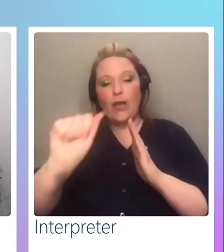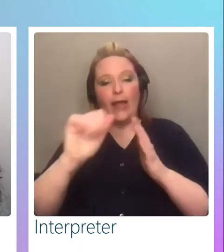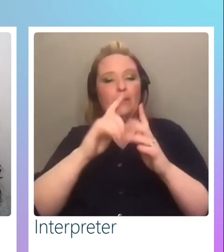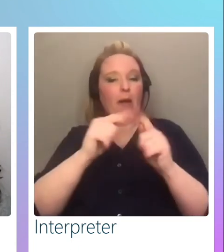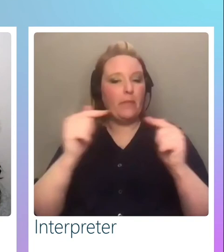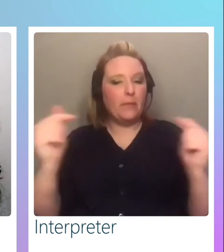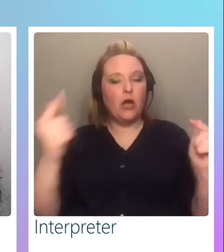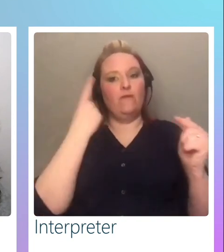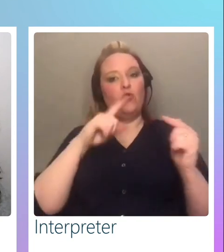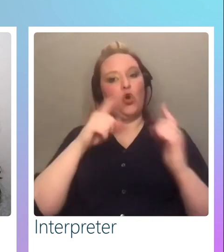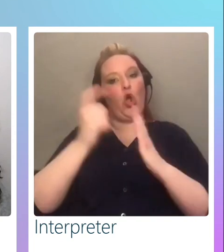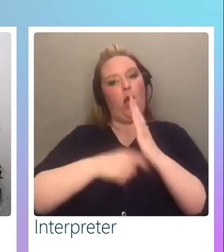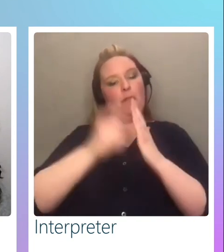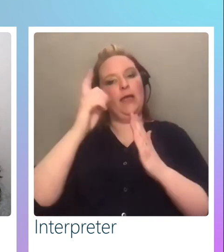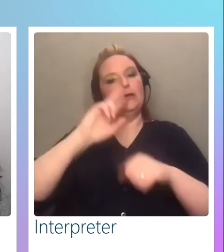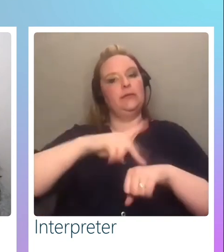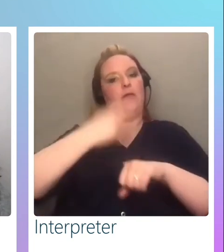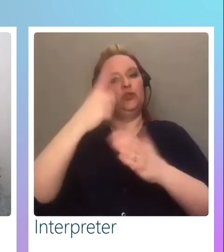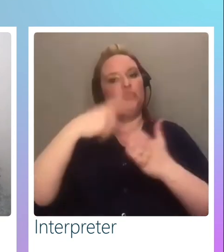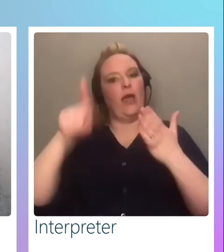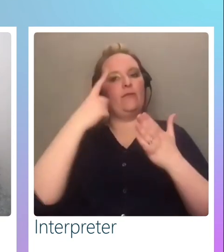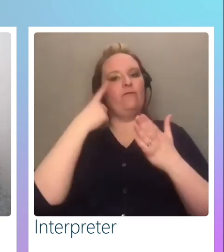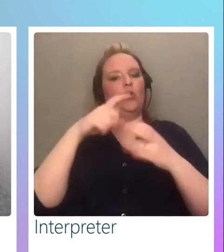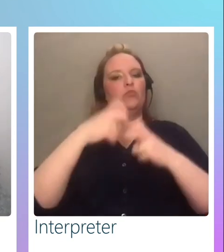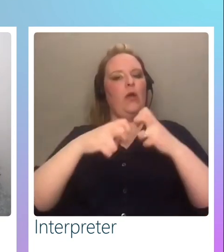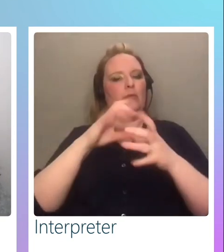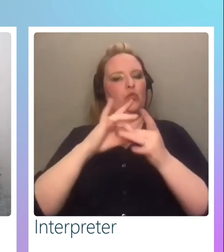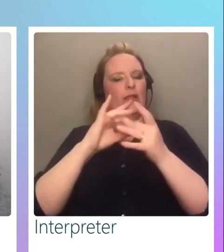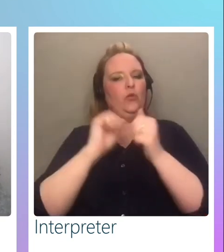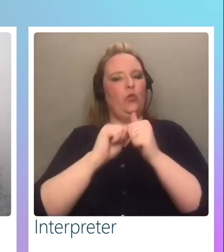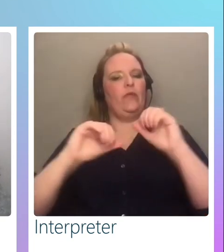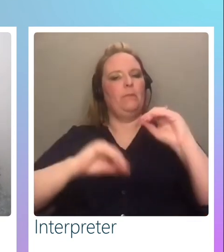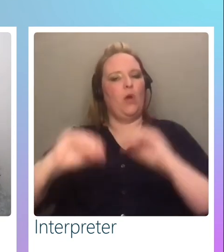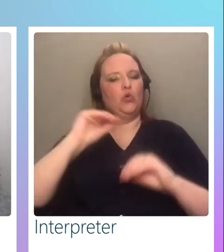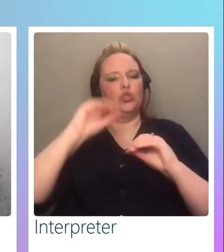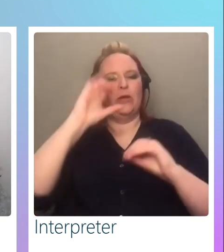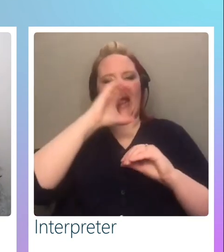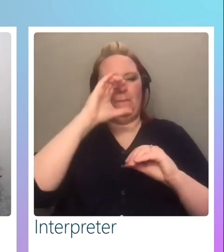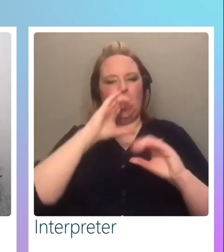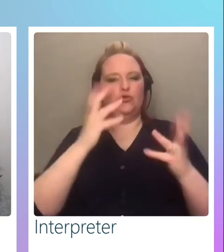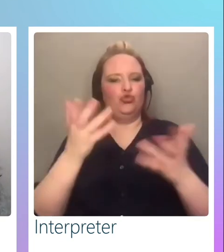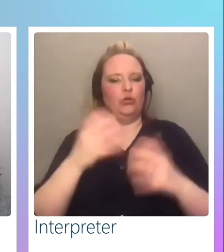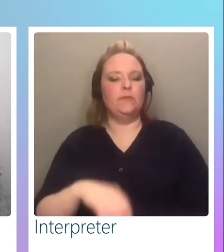to automatically double check for problems around motion and animation?